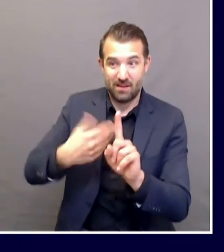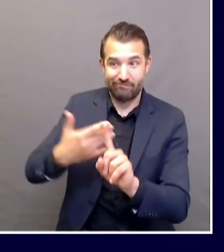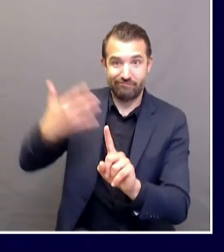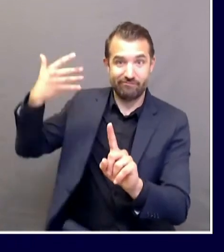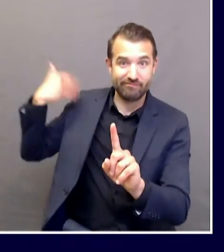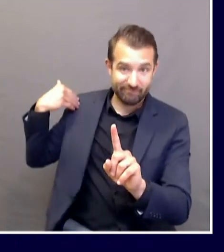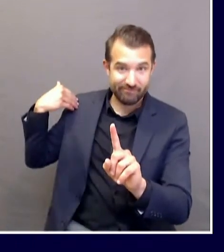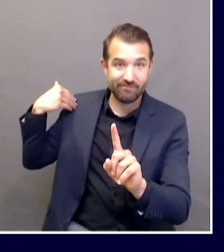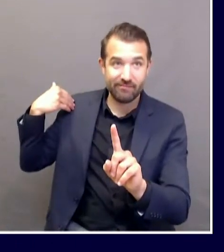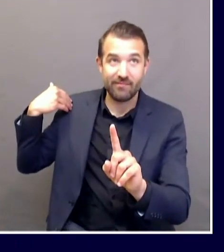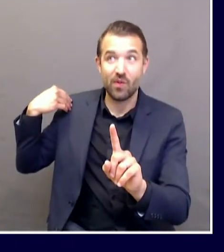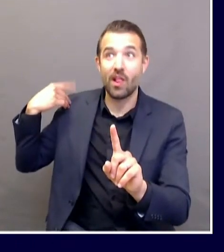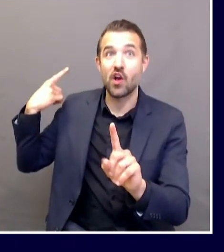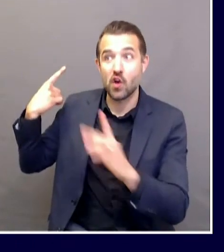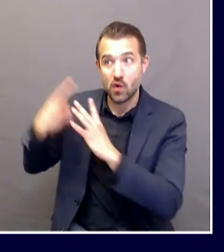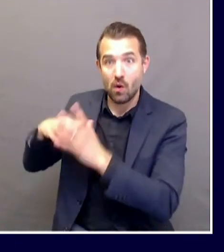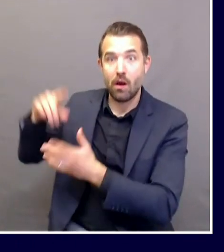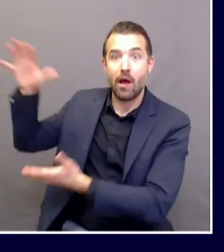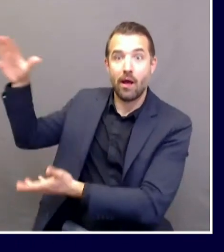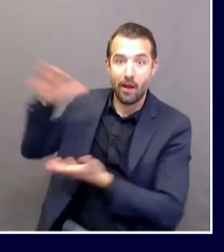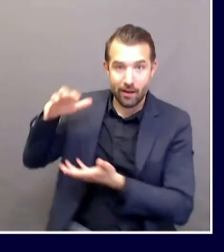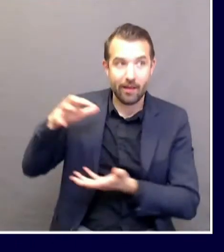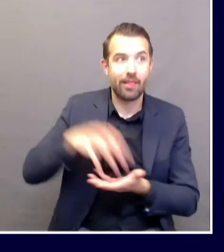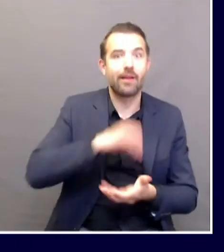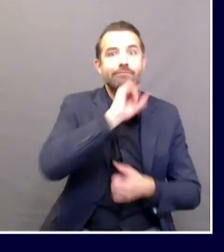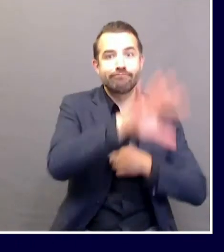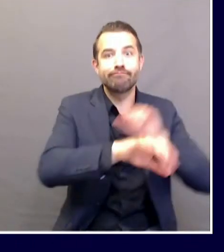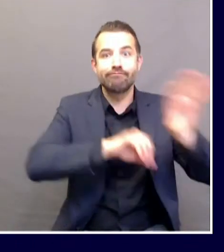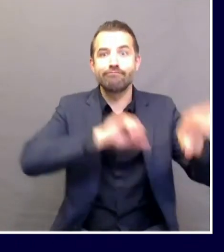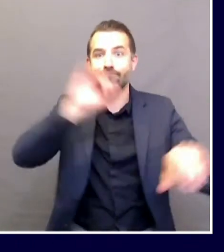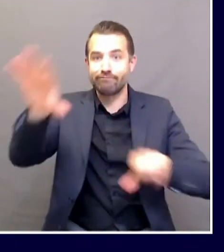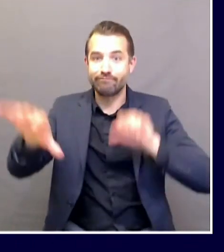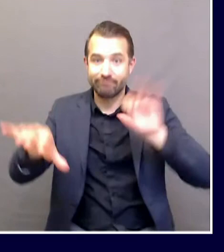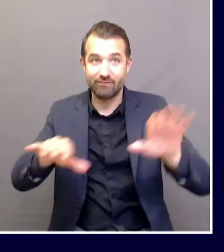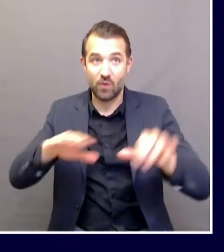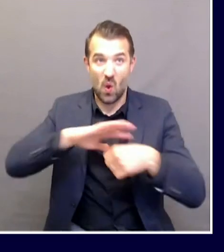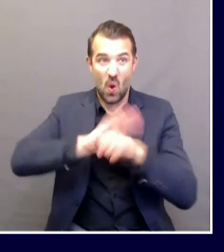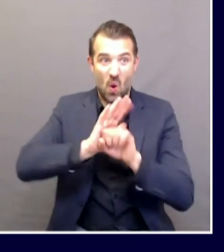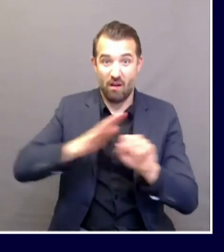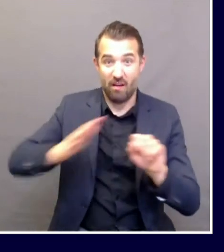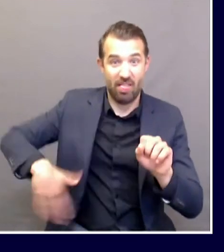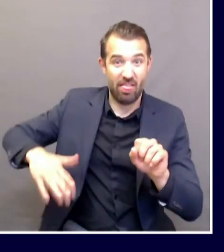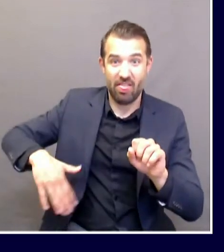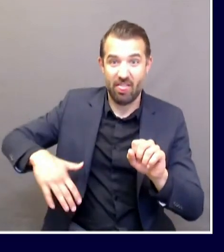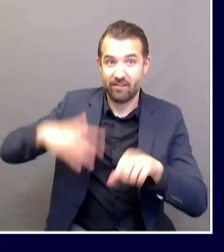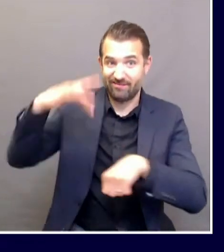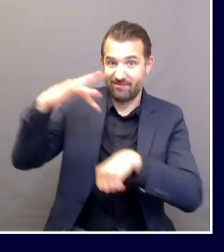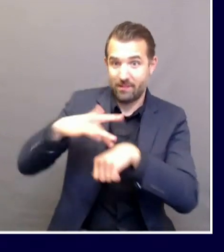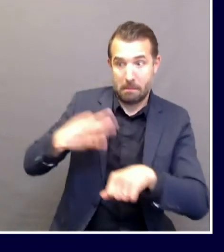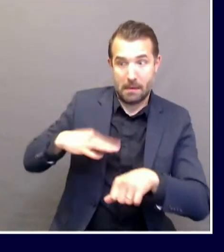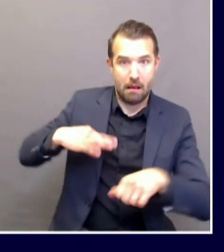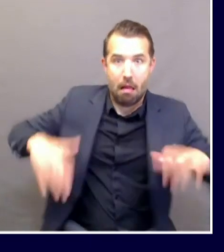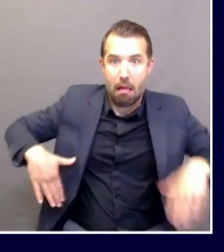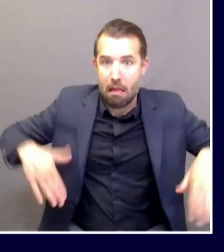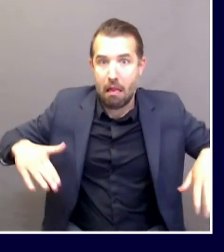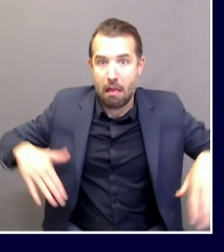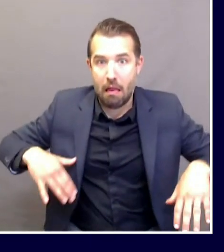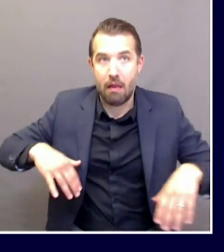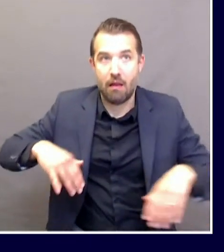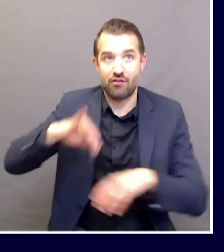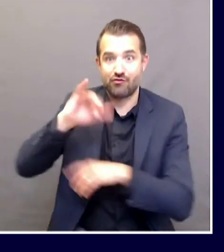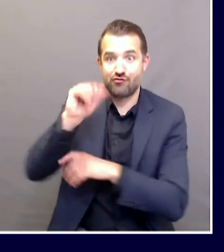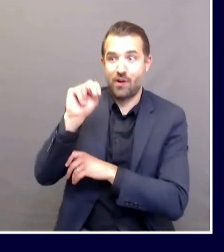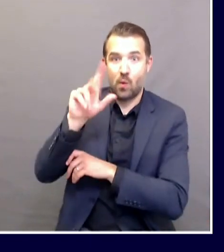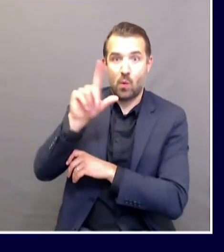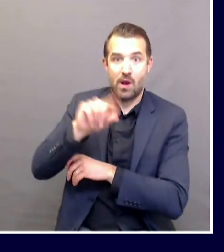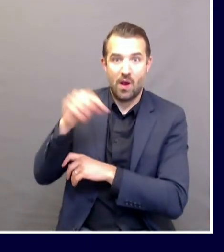case. We haven't stopped or slowed down since then. And again, we've hit our 6th millionth piece